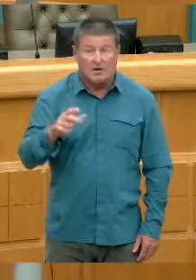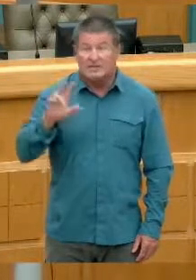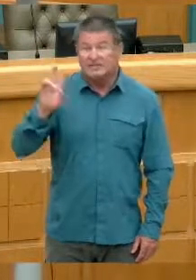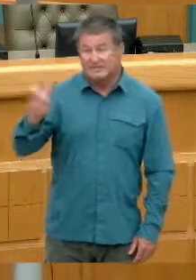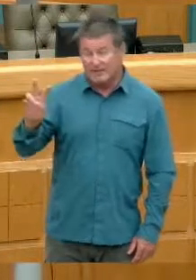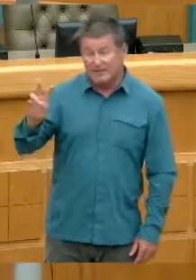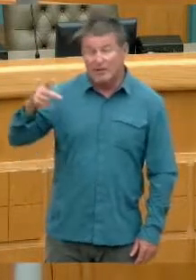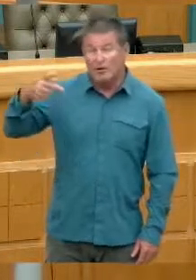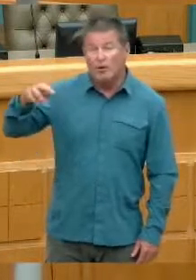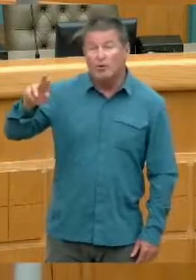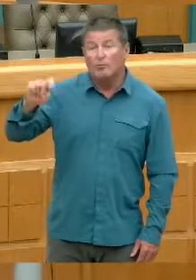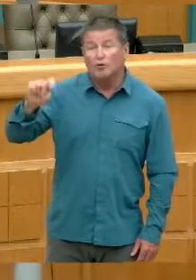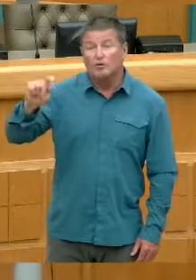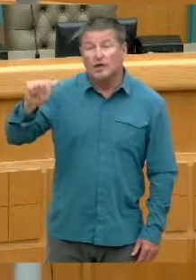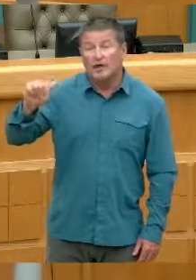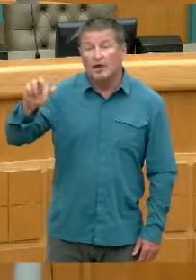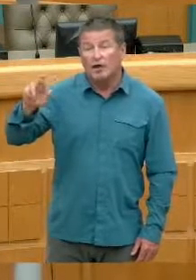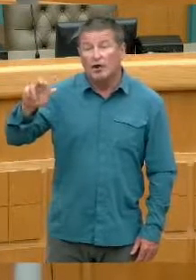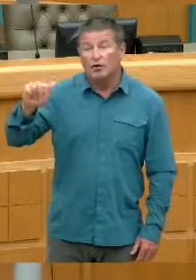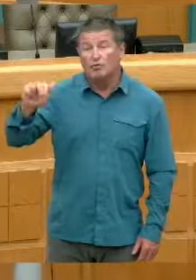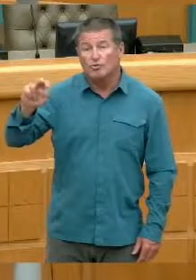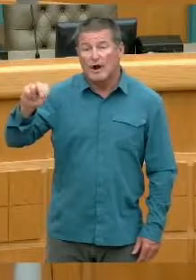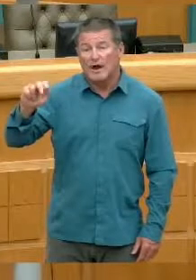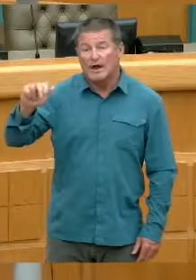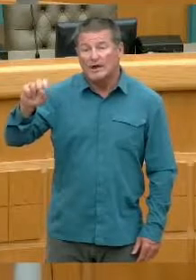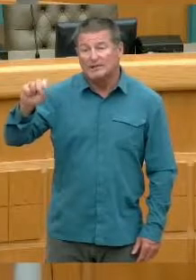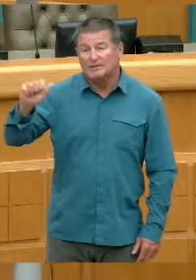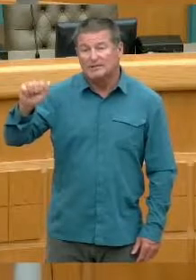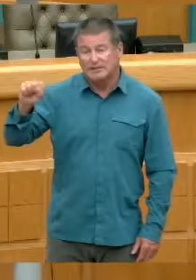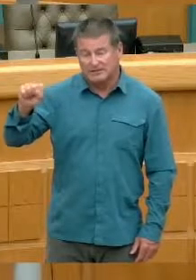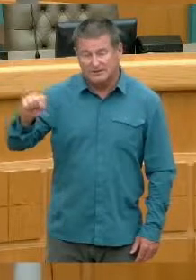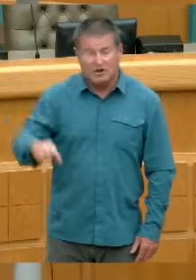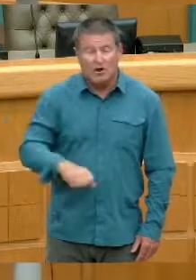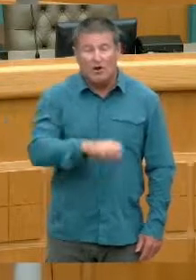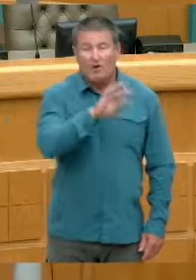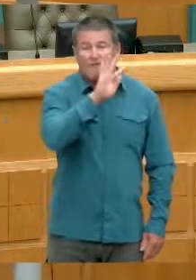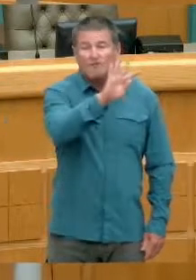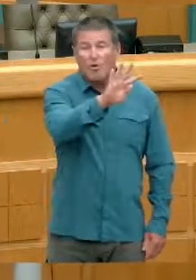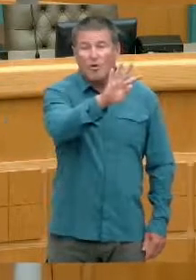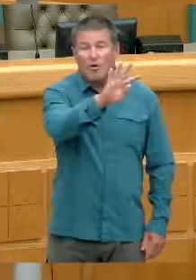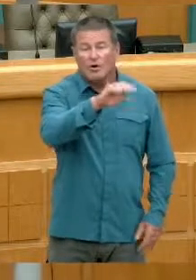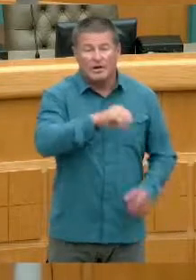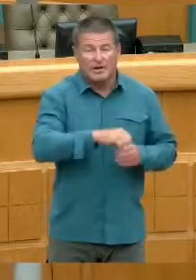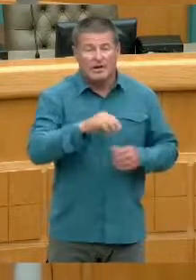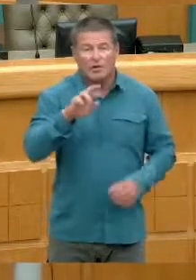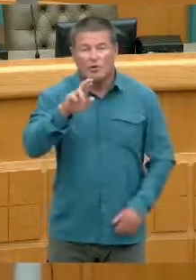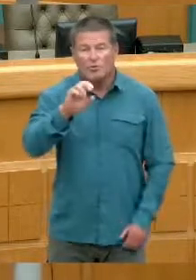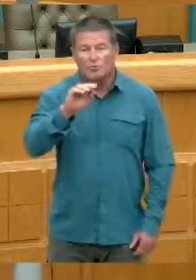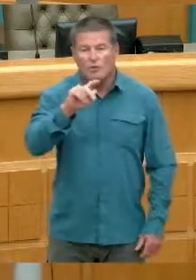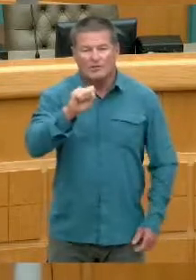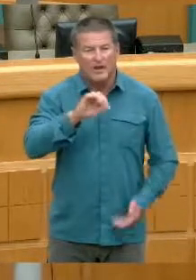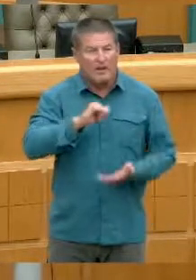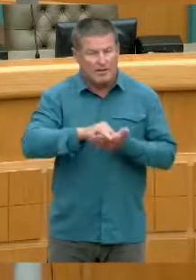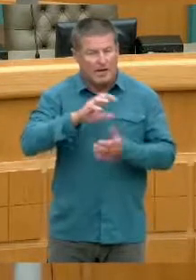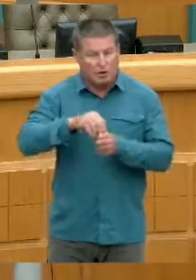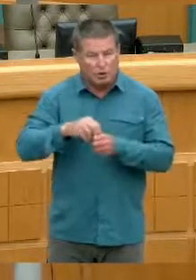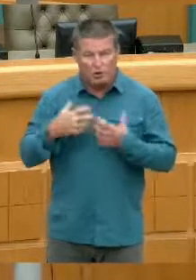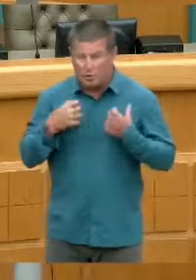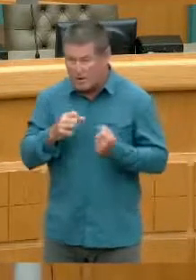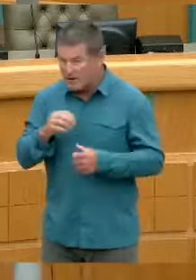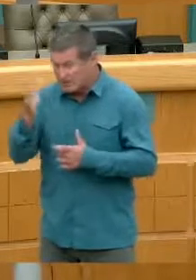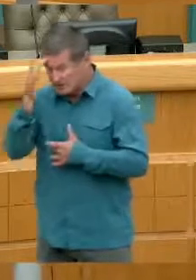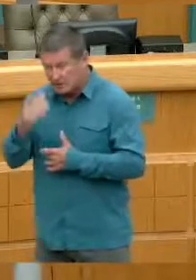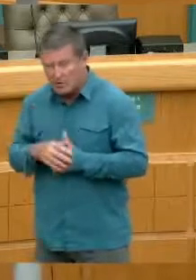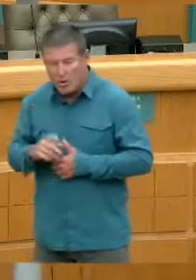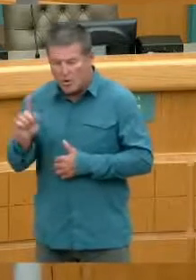Port Aransas, 4 in Robstown. These are all the cases active or recovered. 1 in Agua Dulce, 1 in